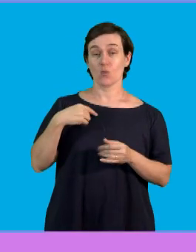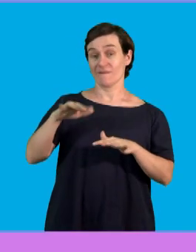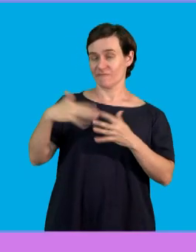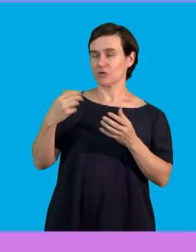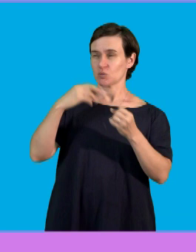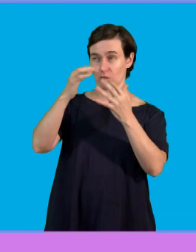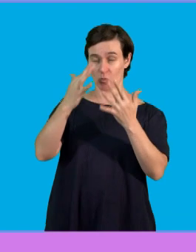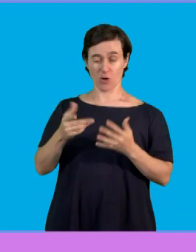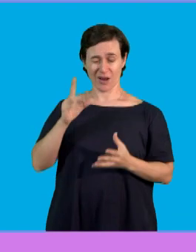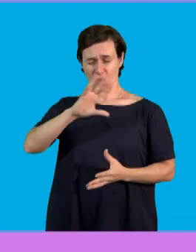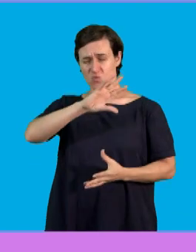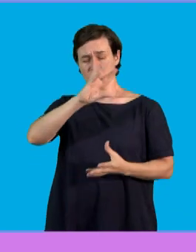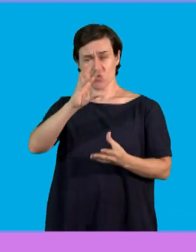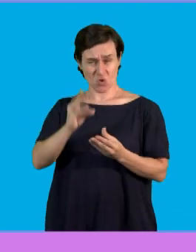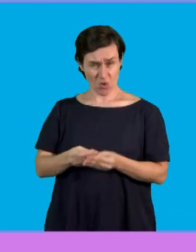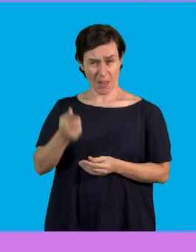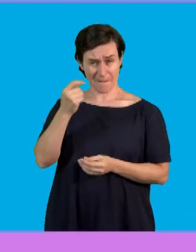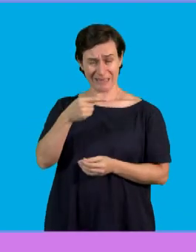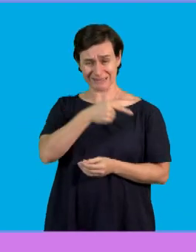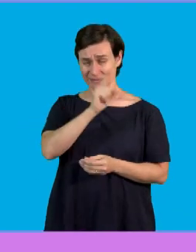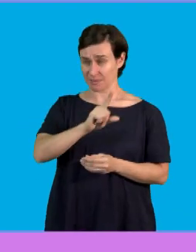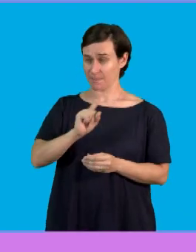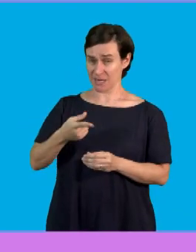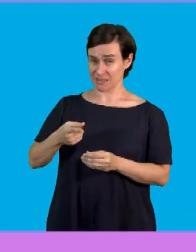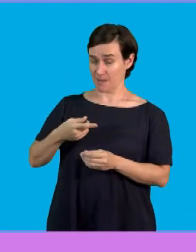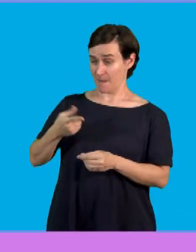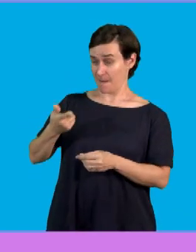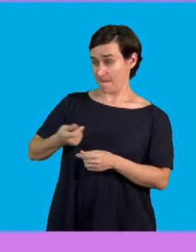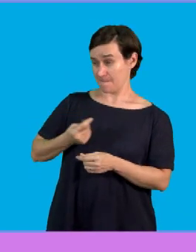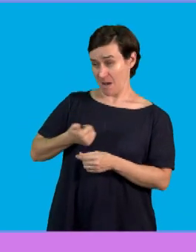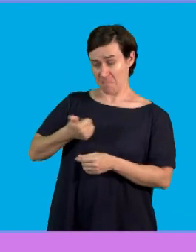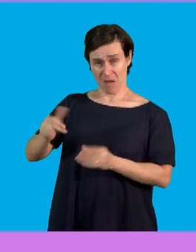A, we have said the total amount that will be paid back will be